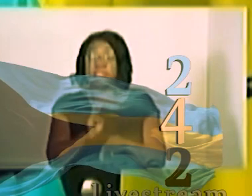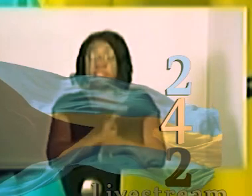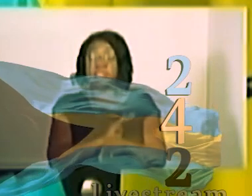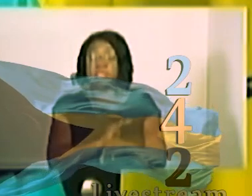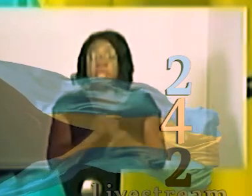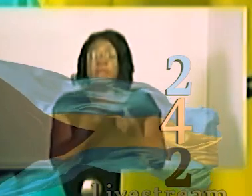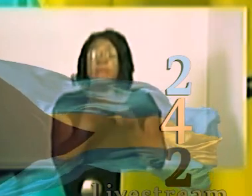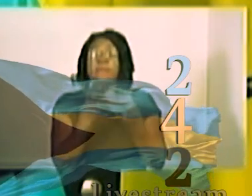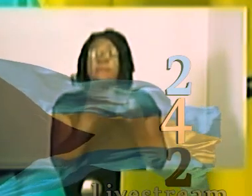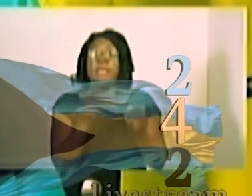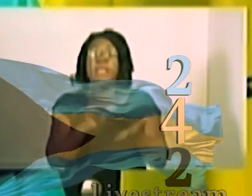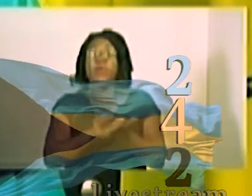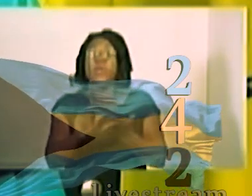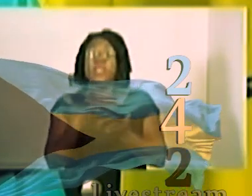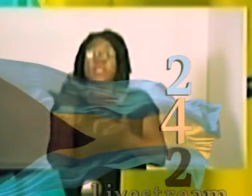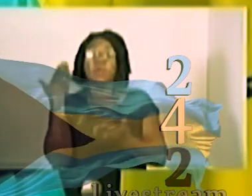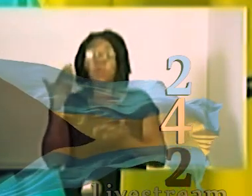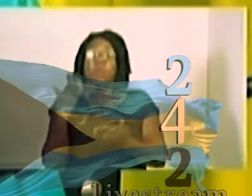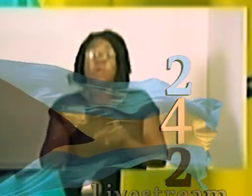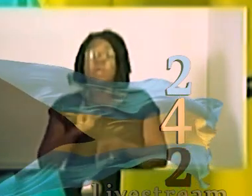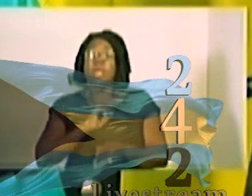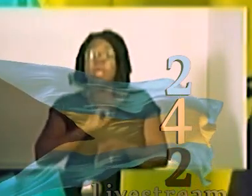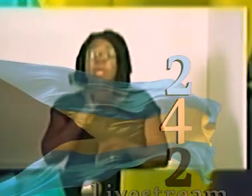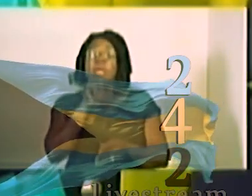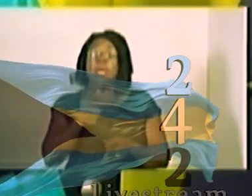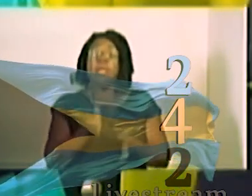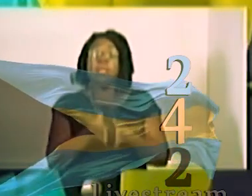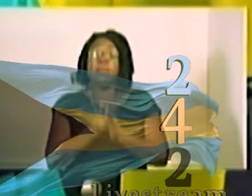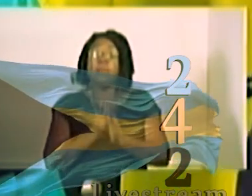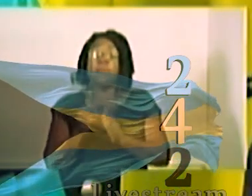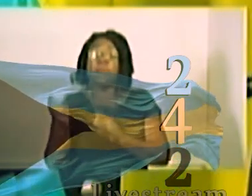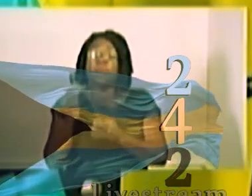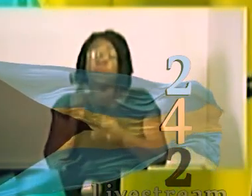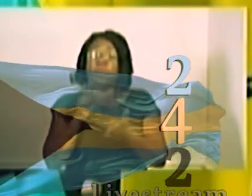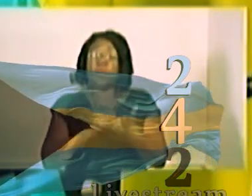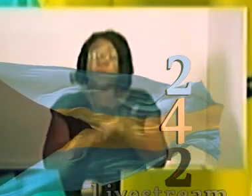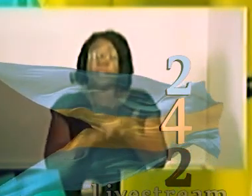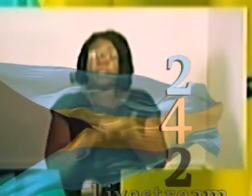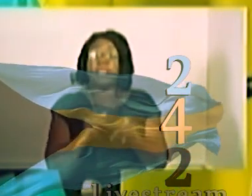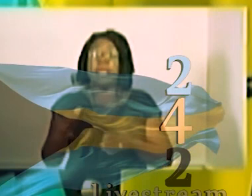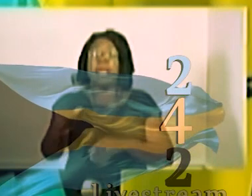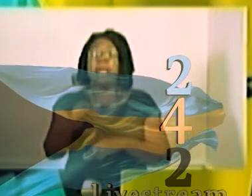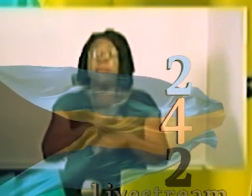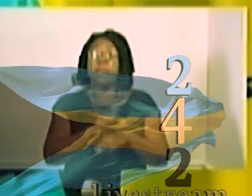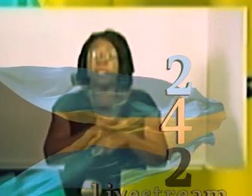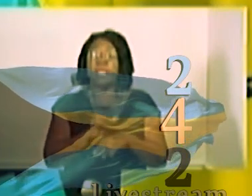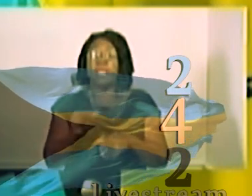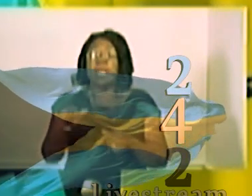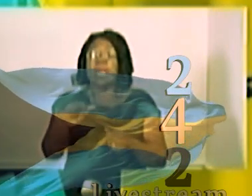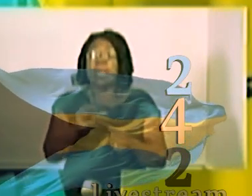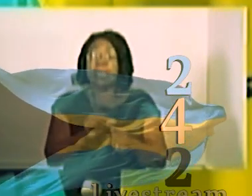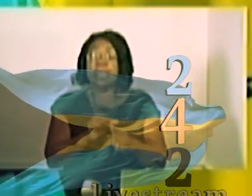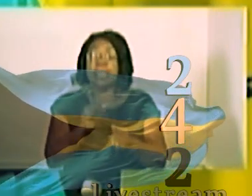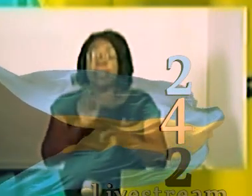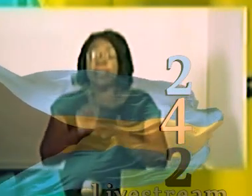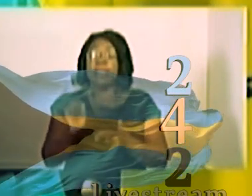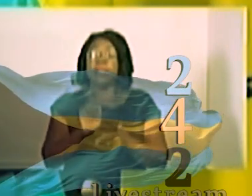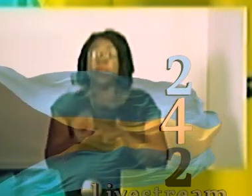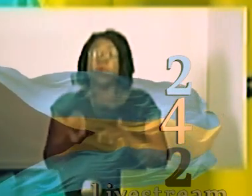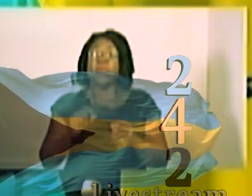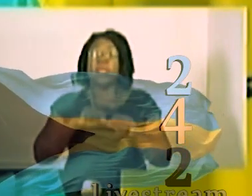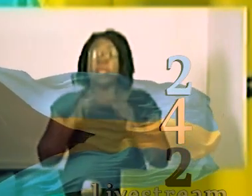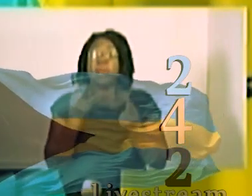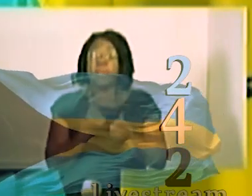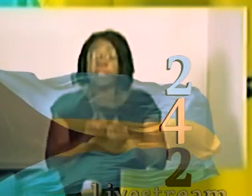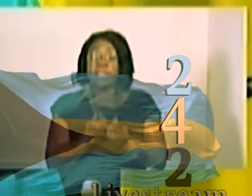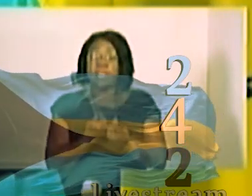Many weeks ago, I appointed an economic recovery committee that is hard at work and